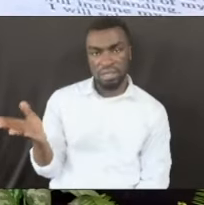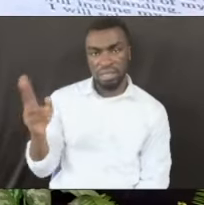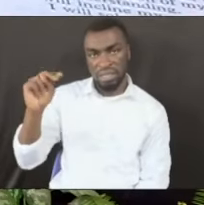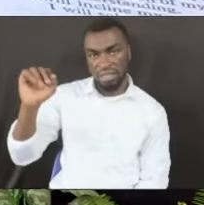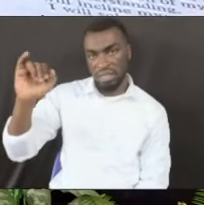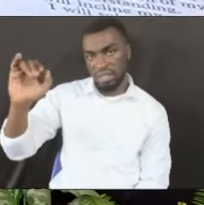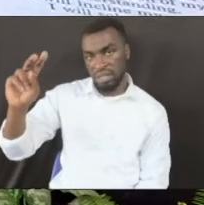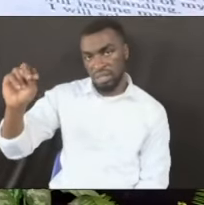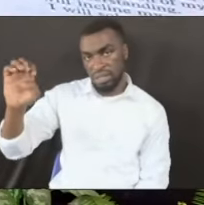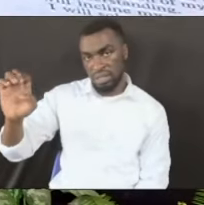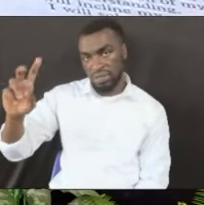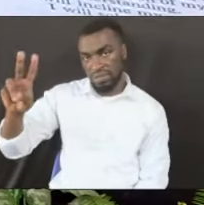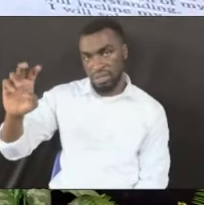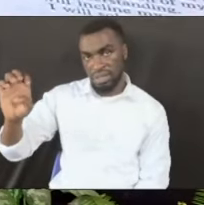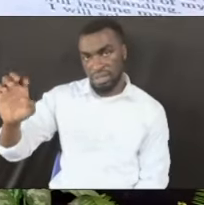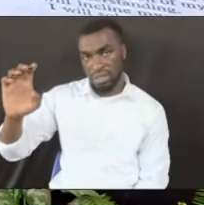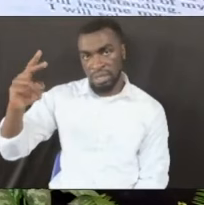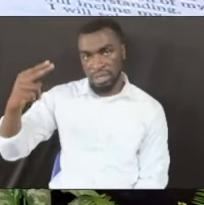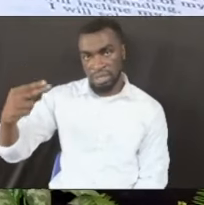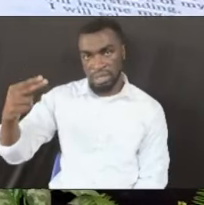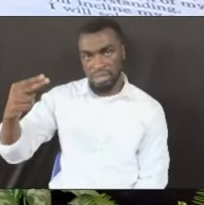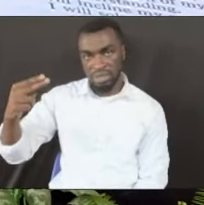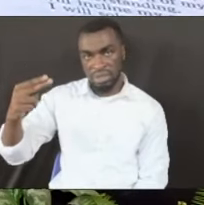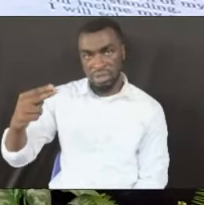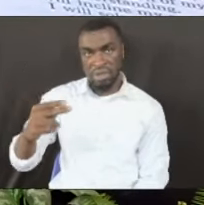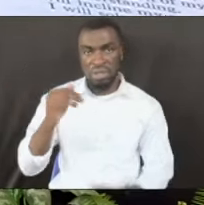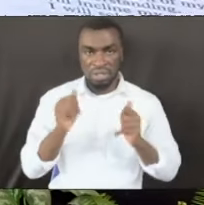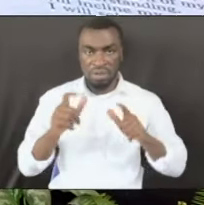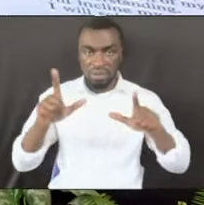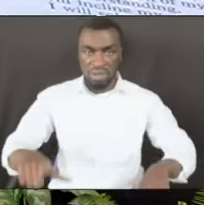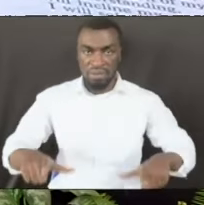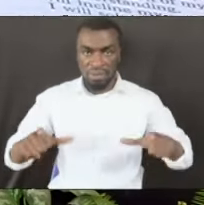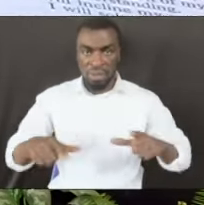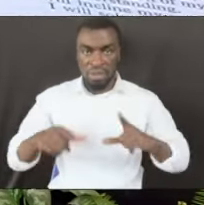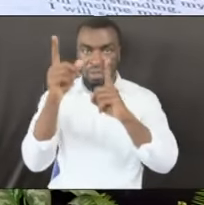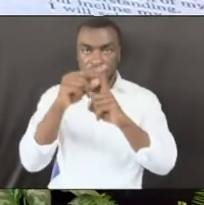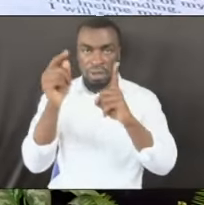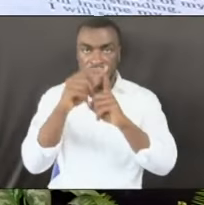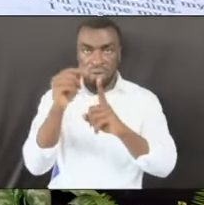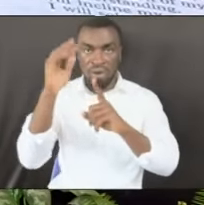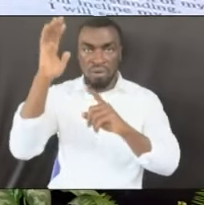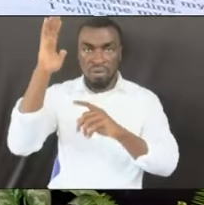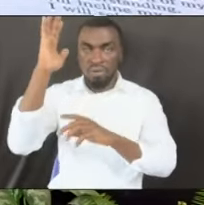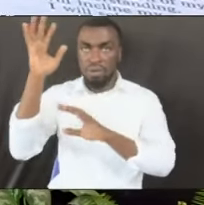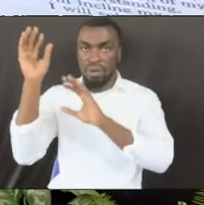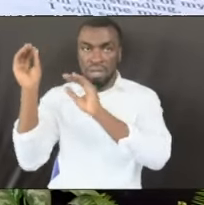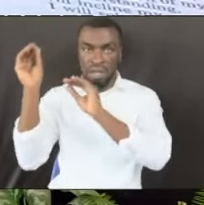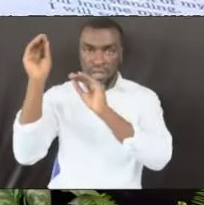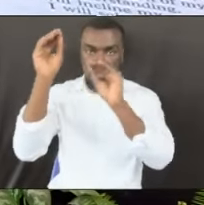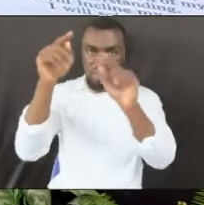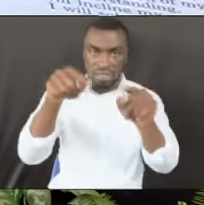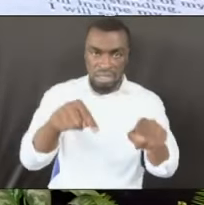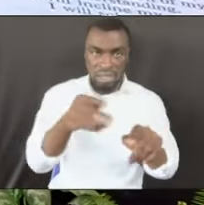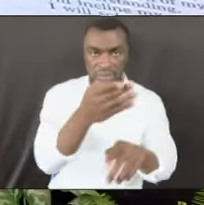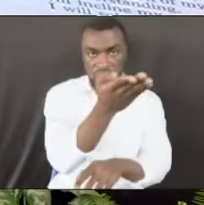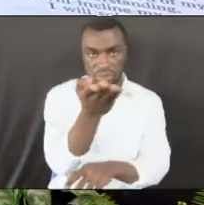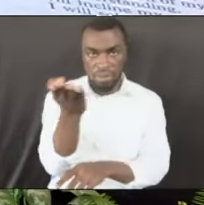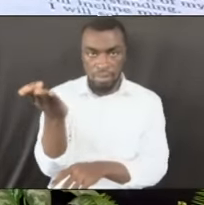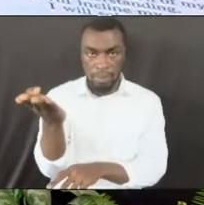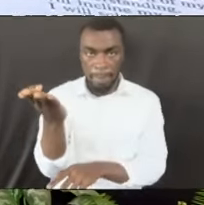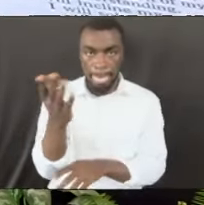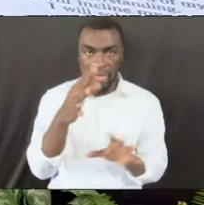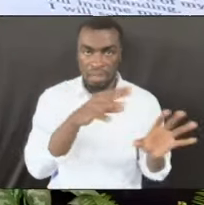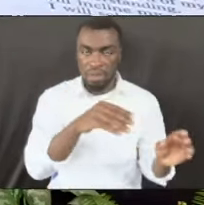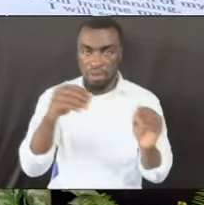Newlife, the word of God has come to you. Go and preach in Lenana.